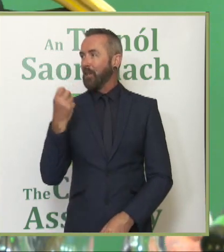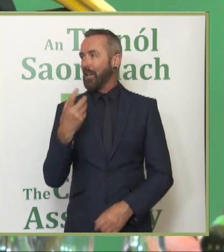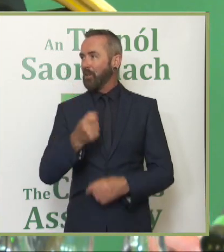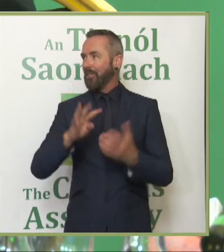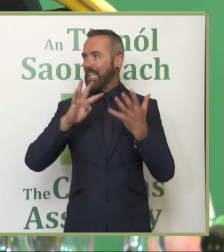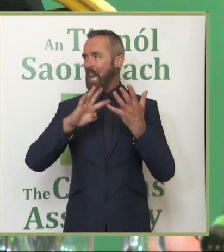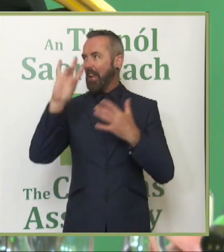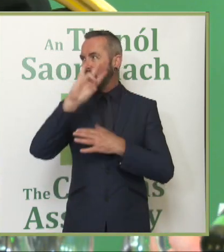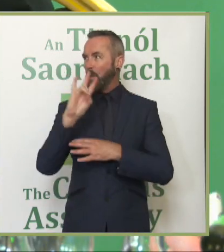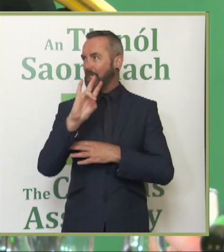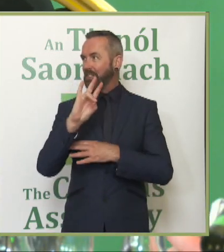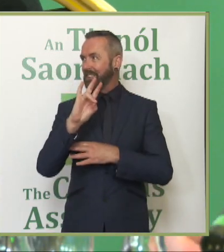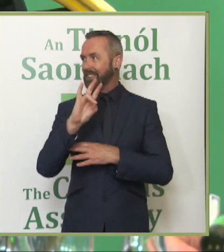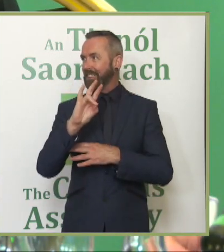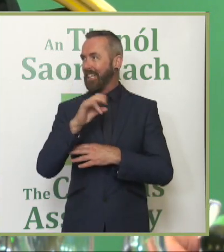to